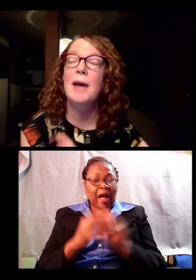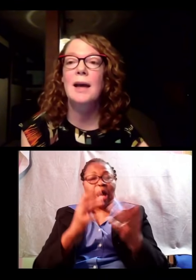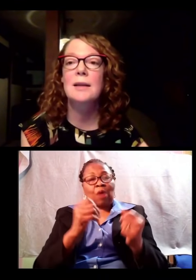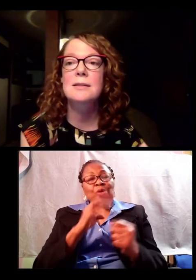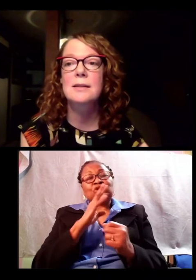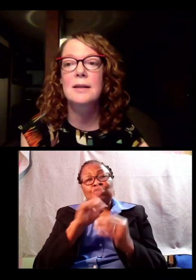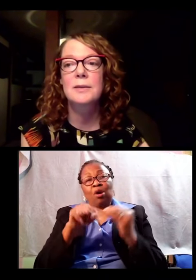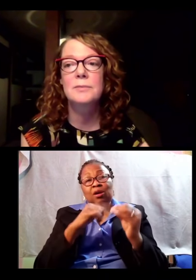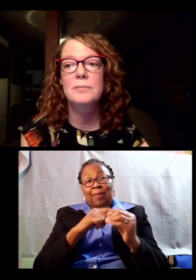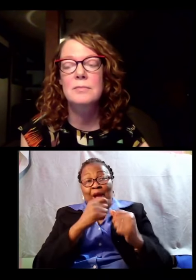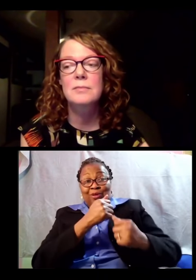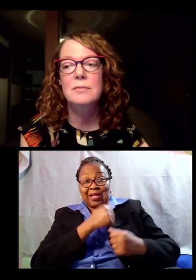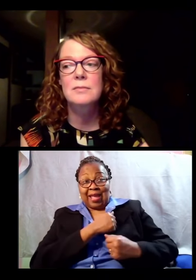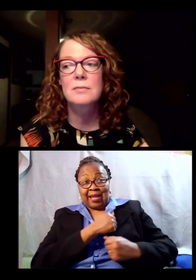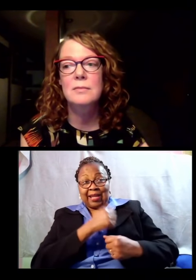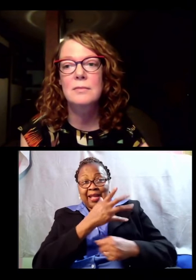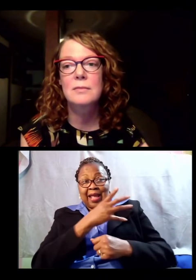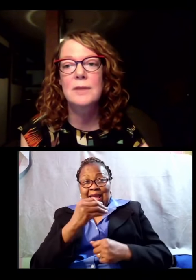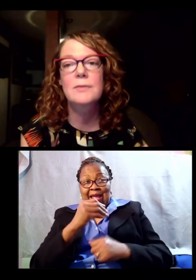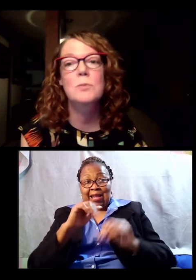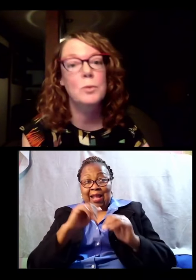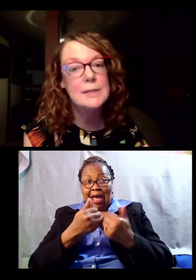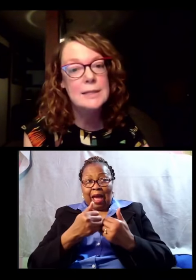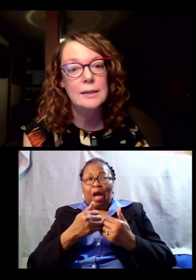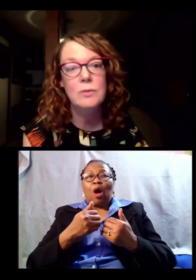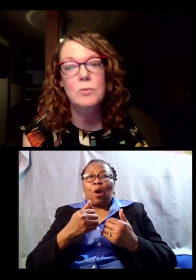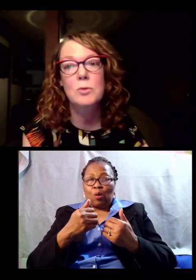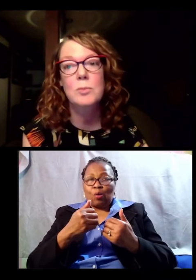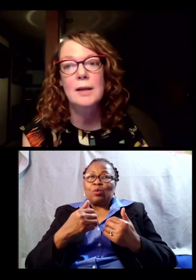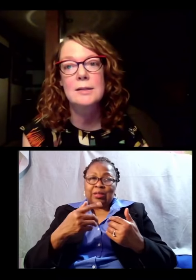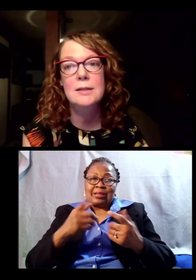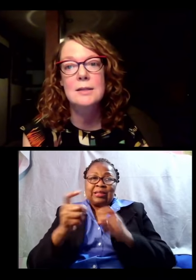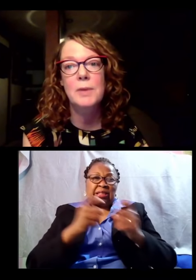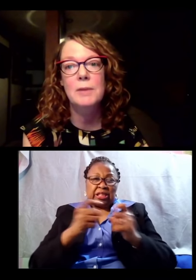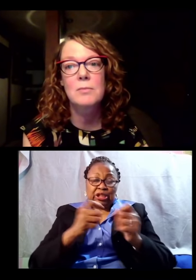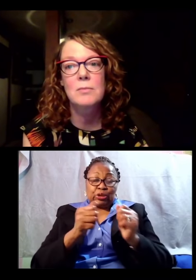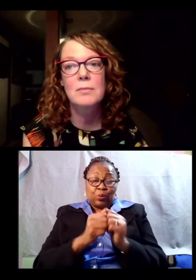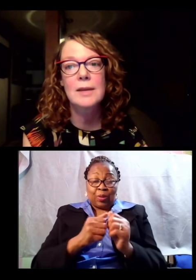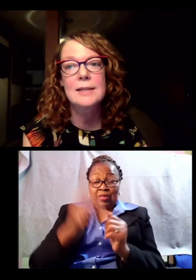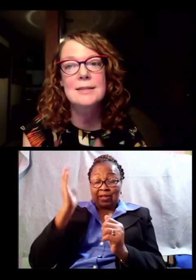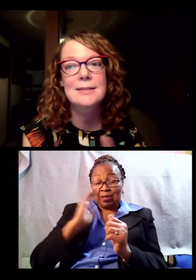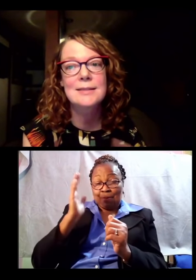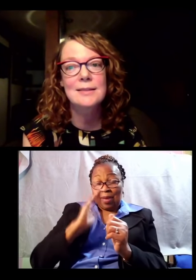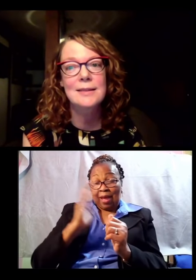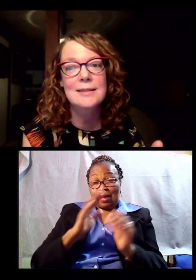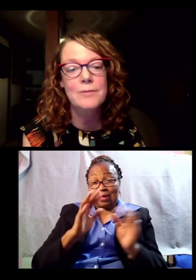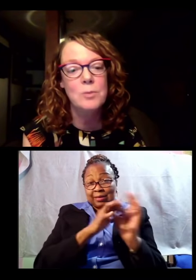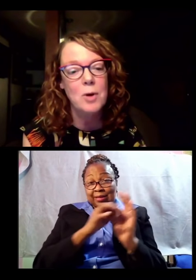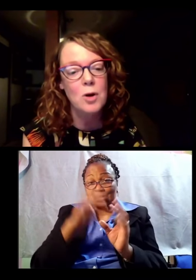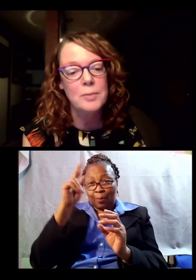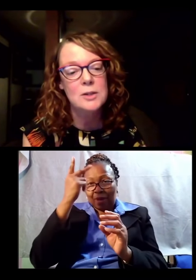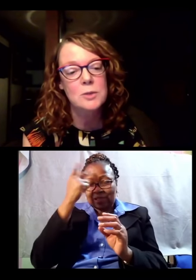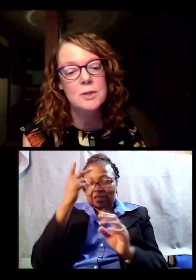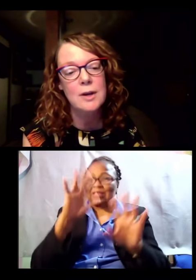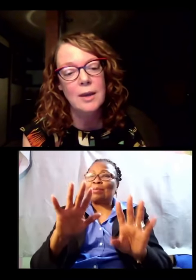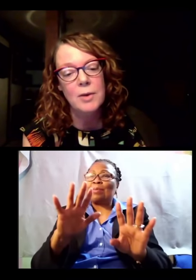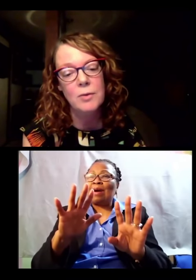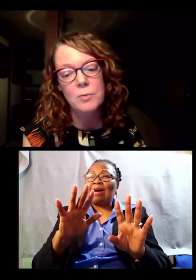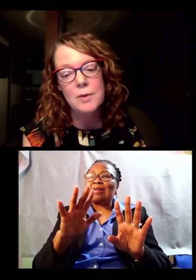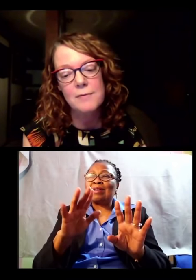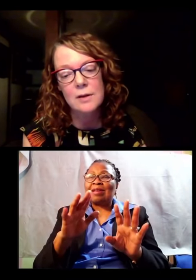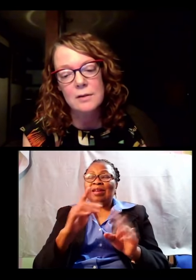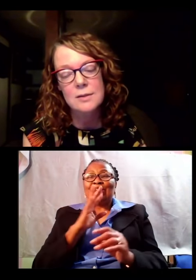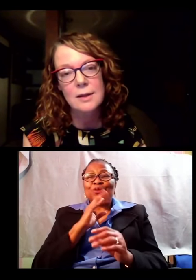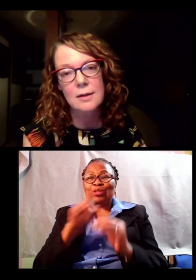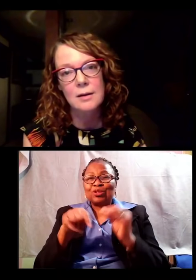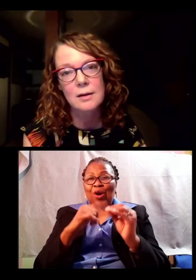its past, even more recently through politics. But let's have a poem, because you were talking about